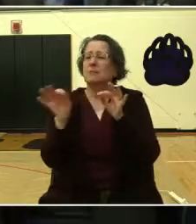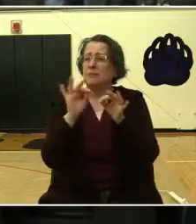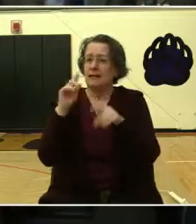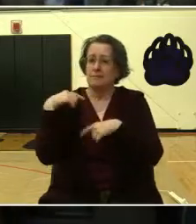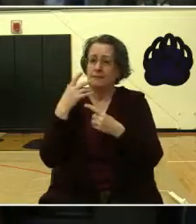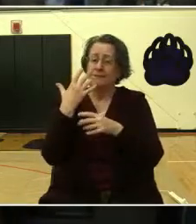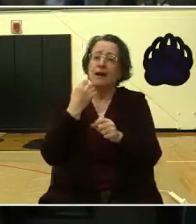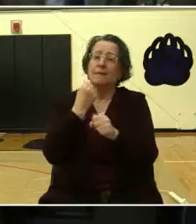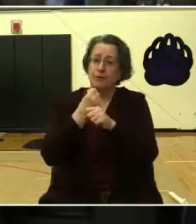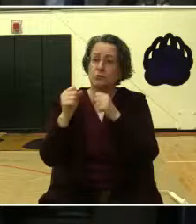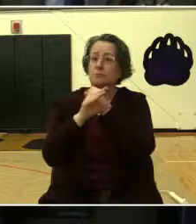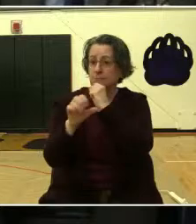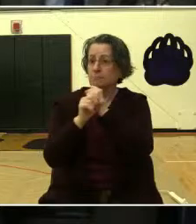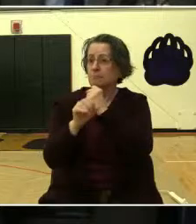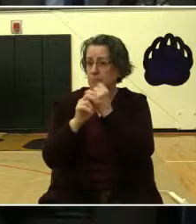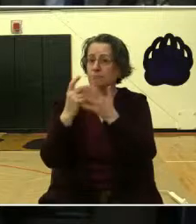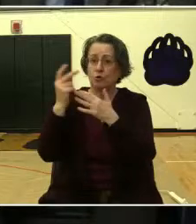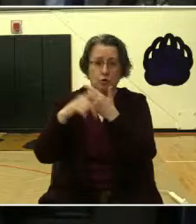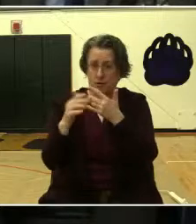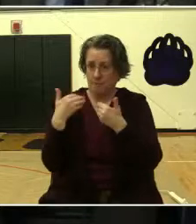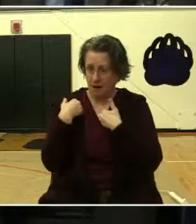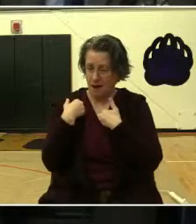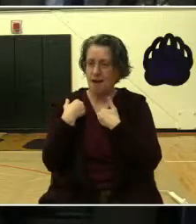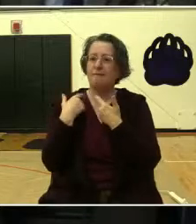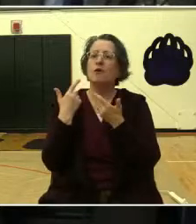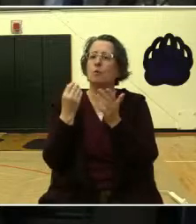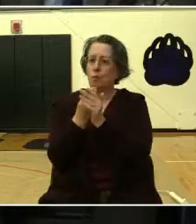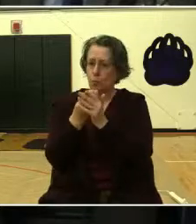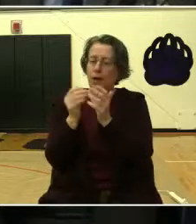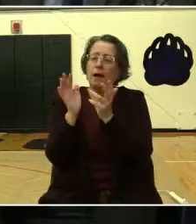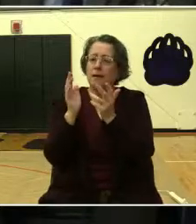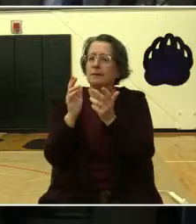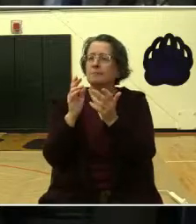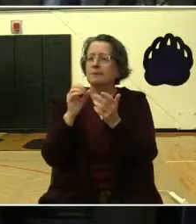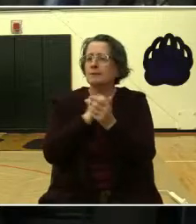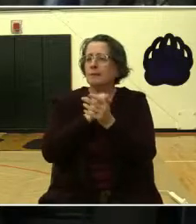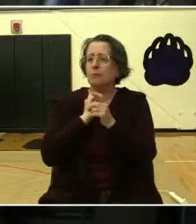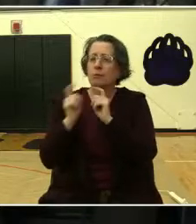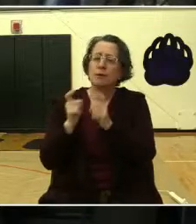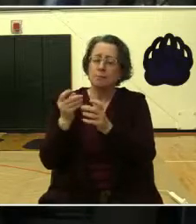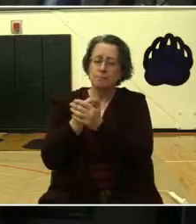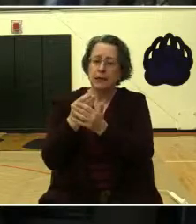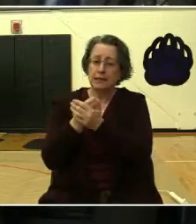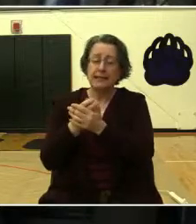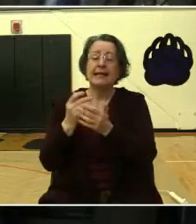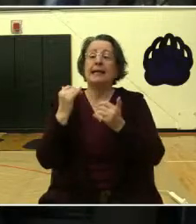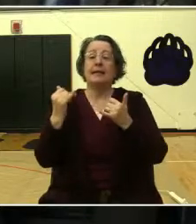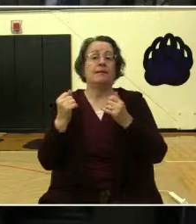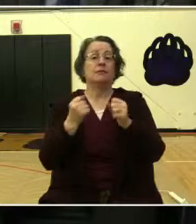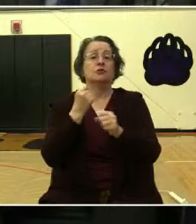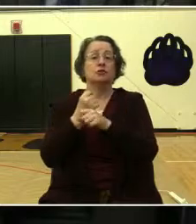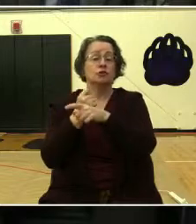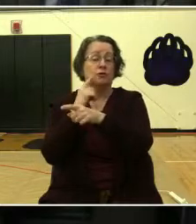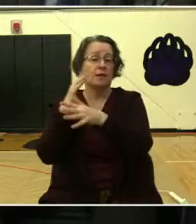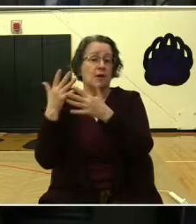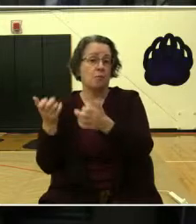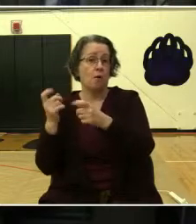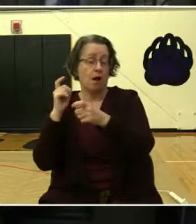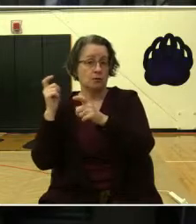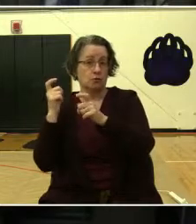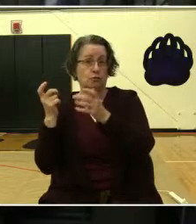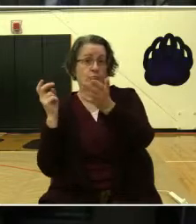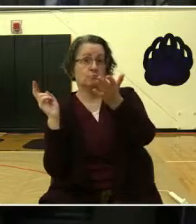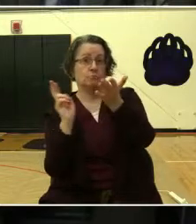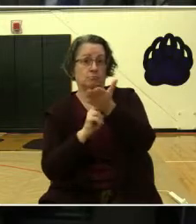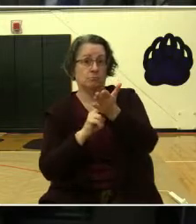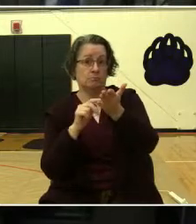marketing to um Contracting with someone uh for the DBA who can help them access grants and other funding